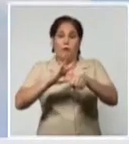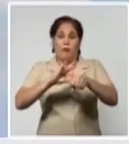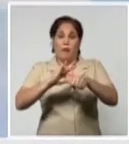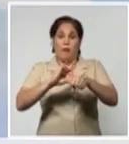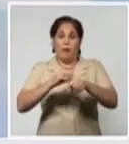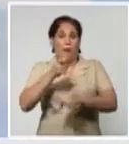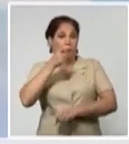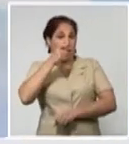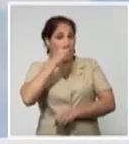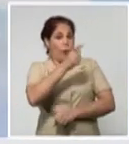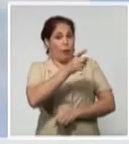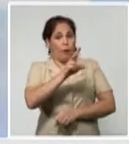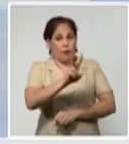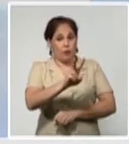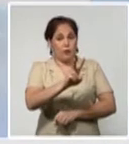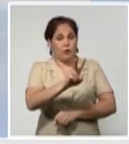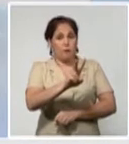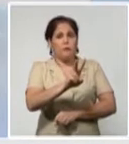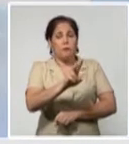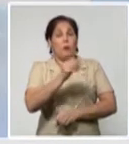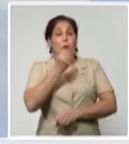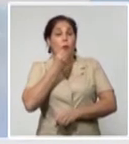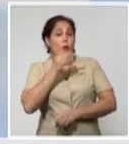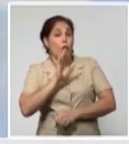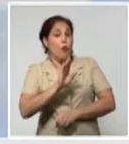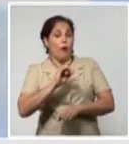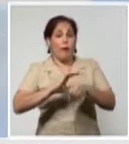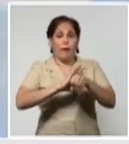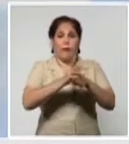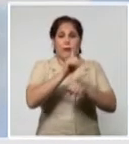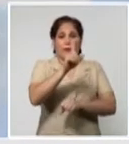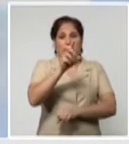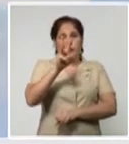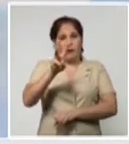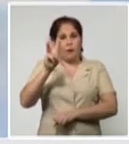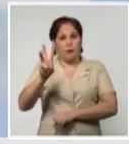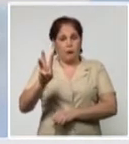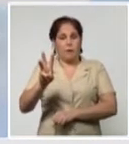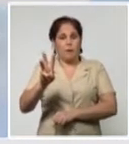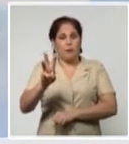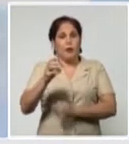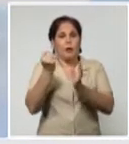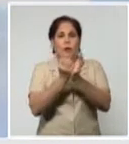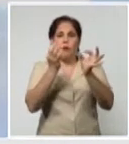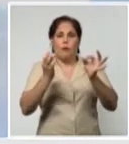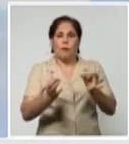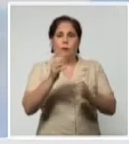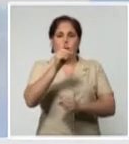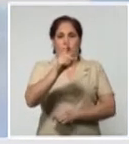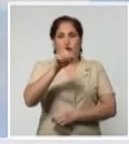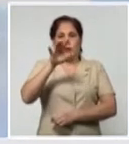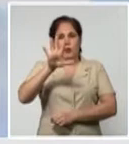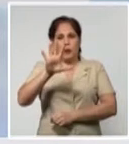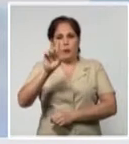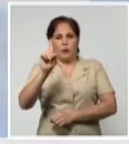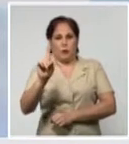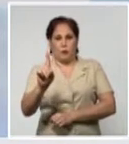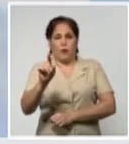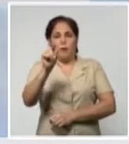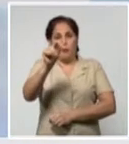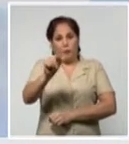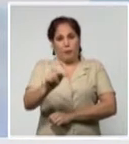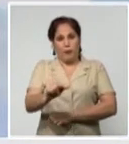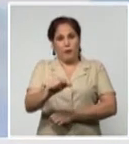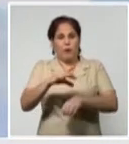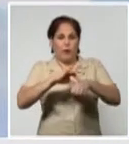surveillance, 133 are suspects, and 151 are confirmed. These are the active